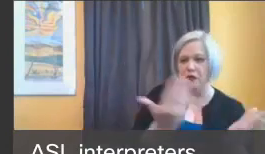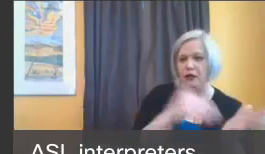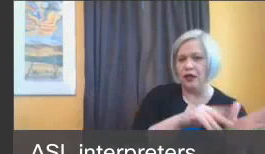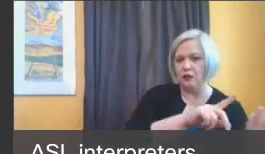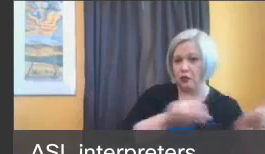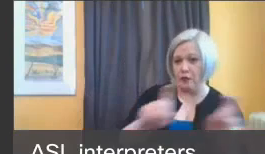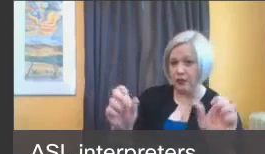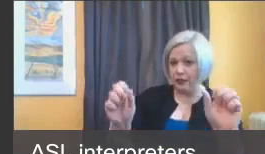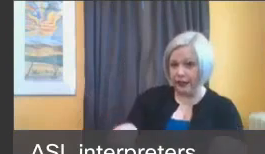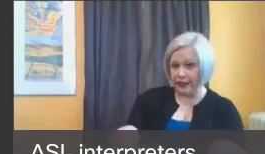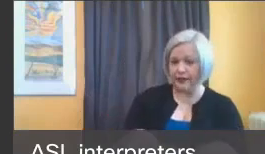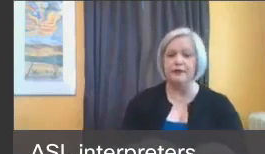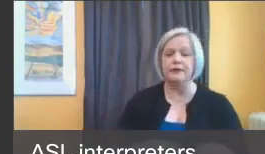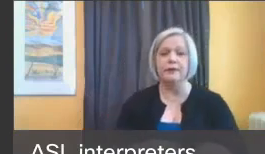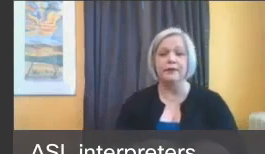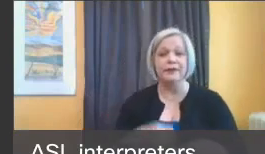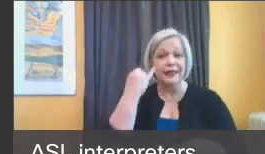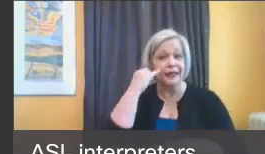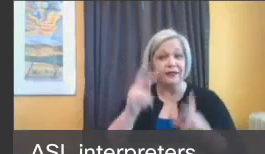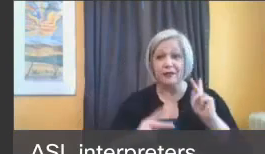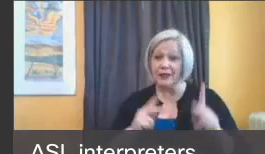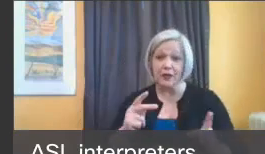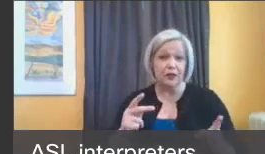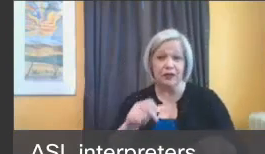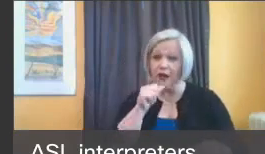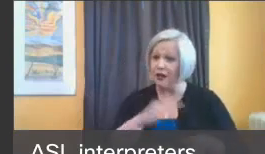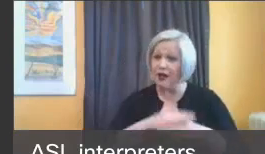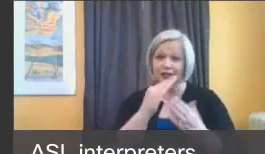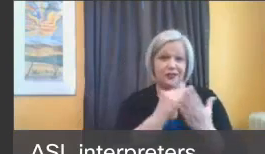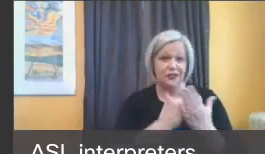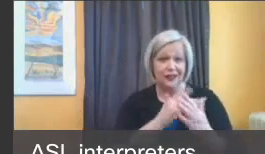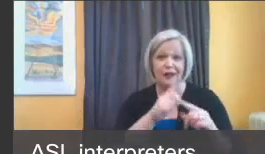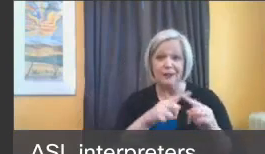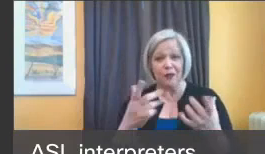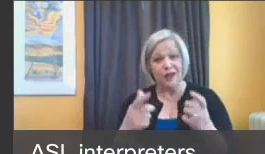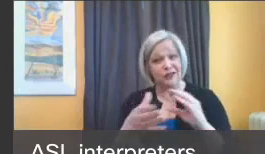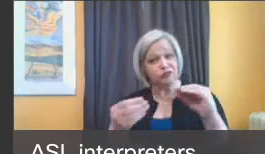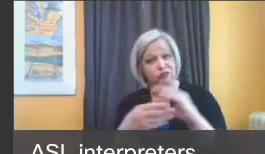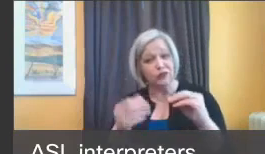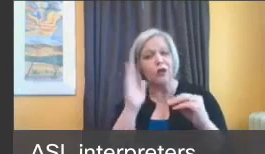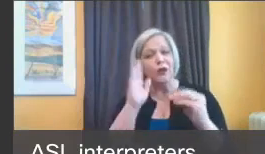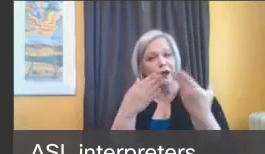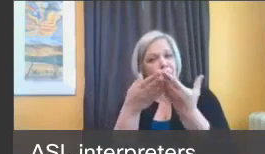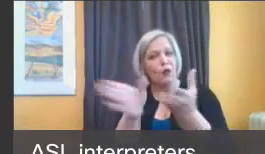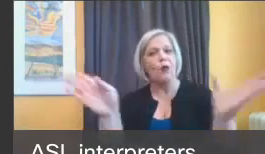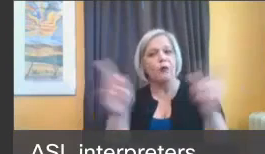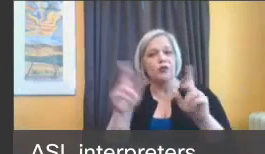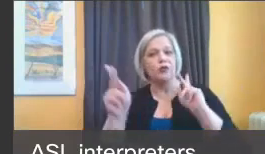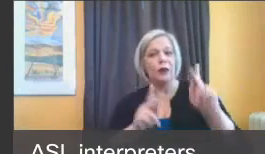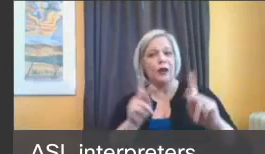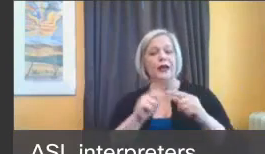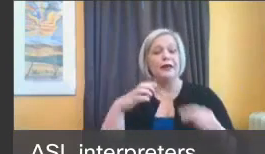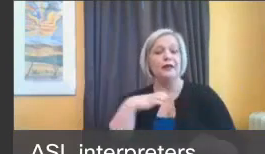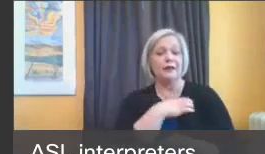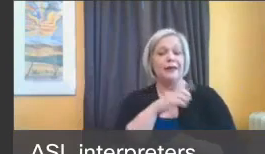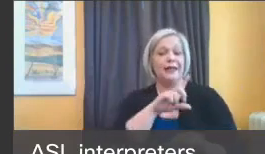To accommodate persons who are not on the agenda but wish to make statements, a public comment session will commence once the committee question and answer